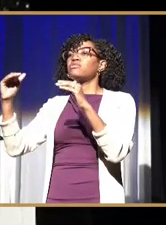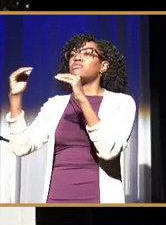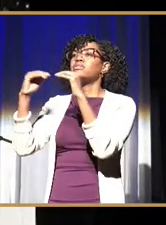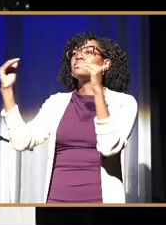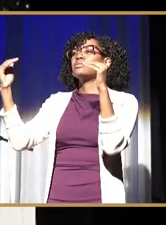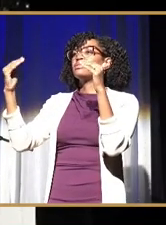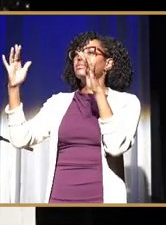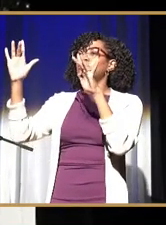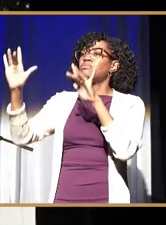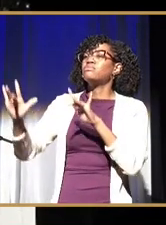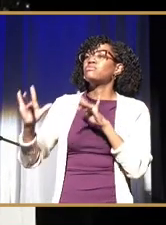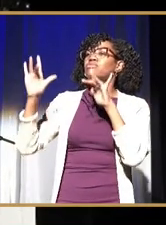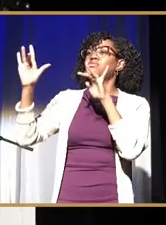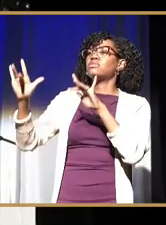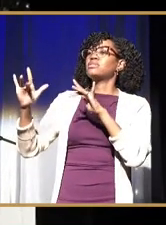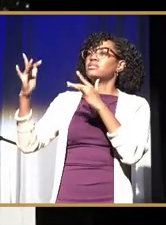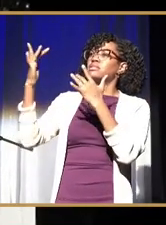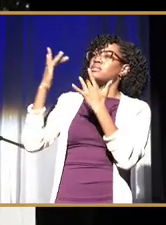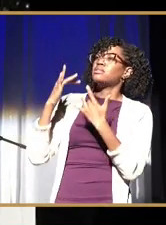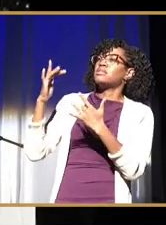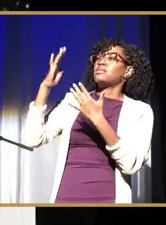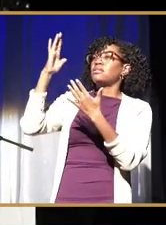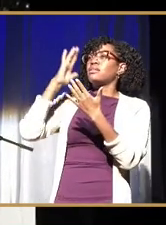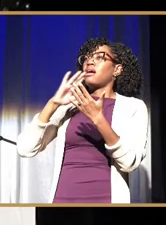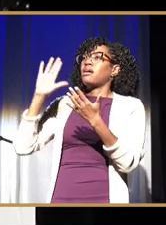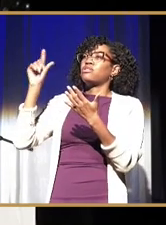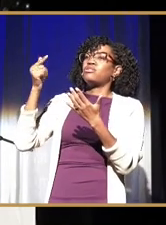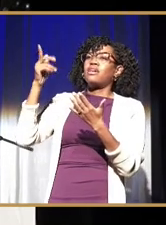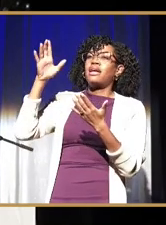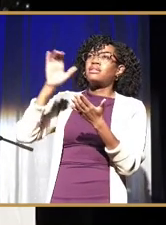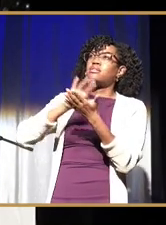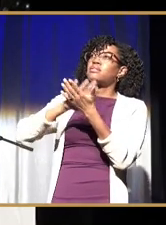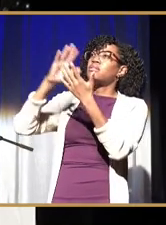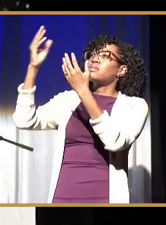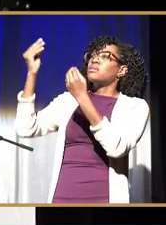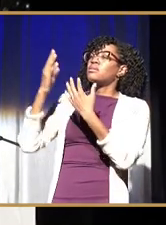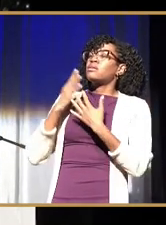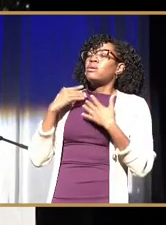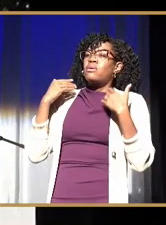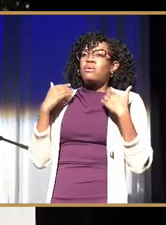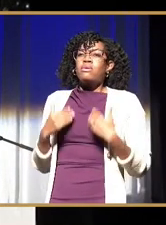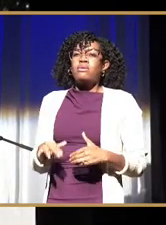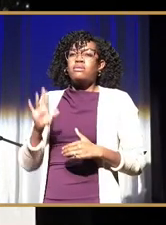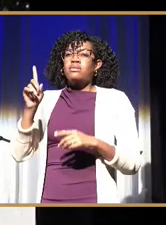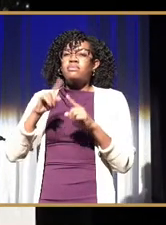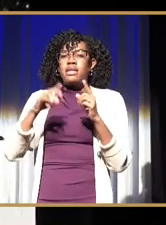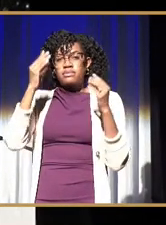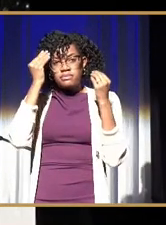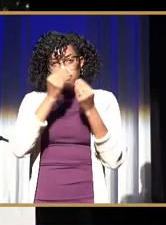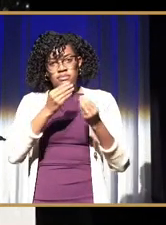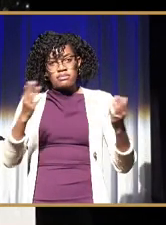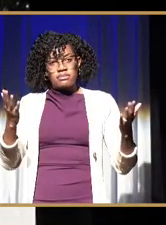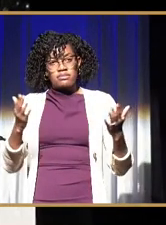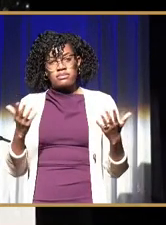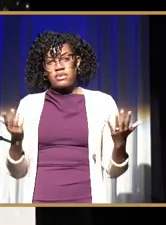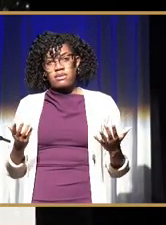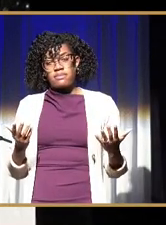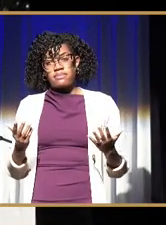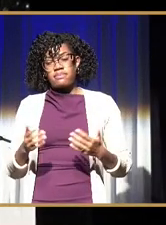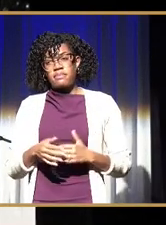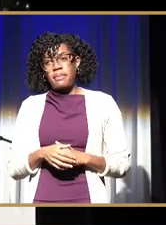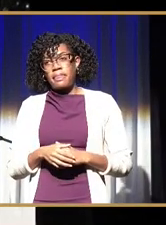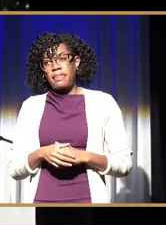of mercy, they speak of God's grace. But I leave you with this.